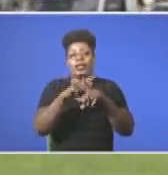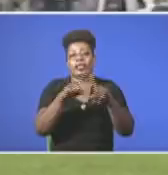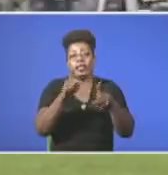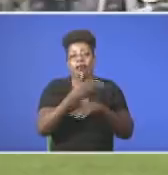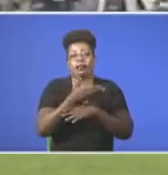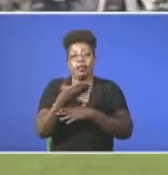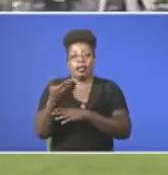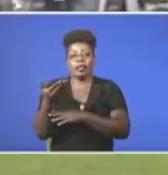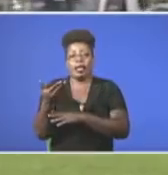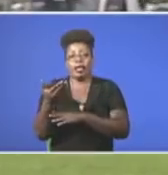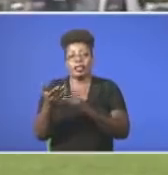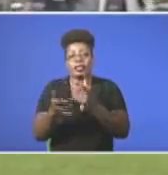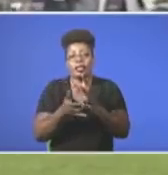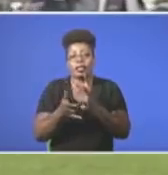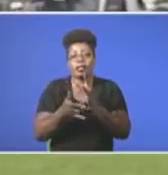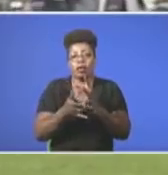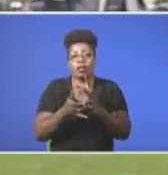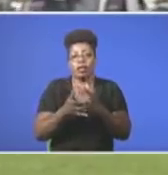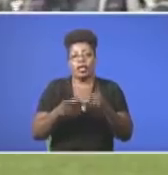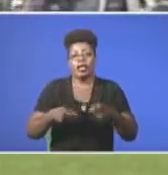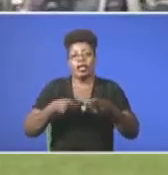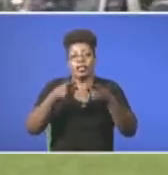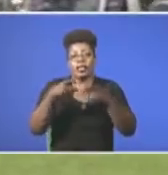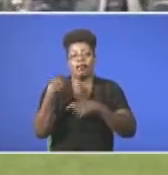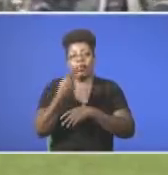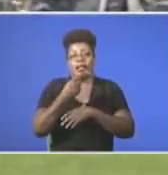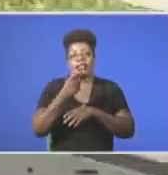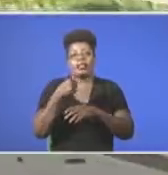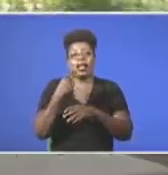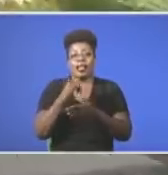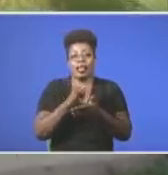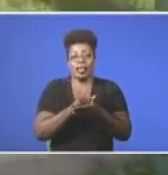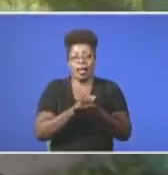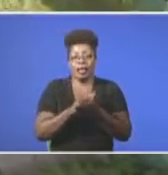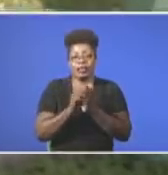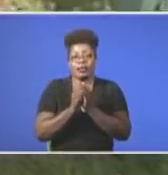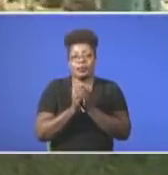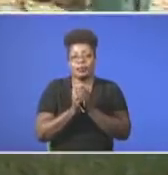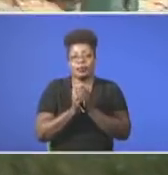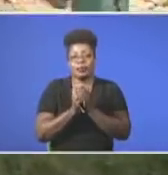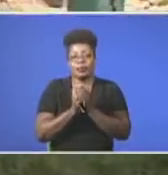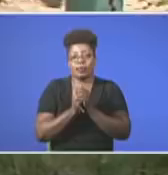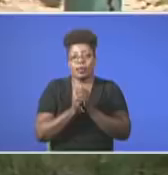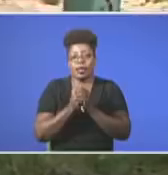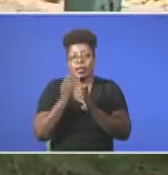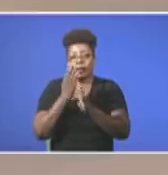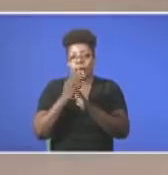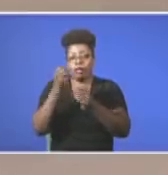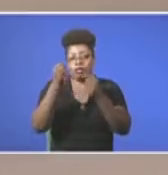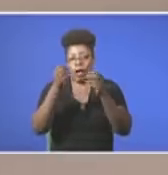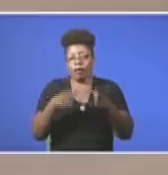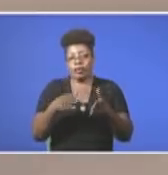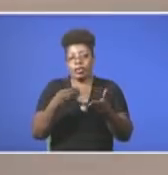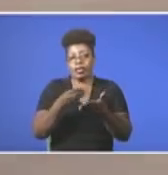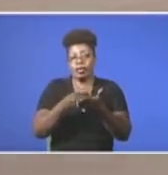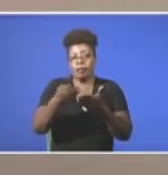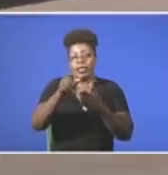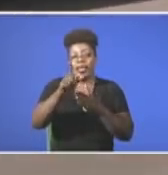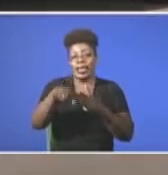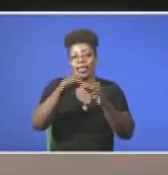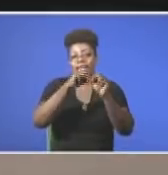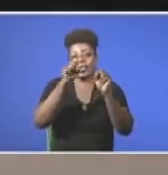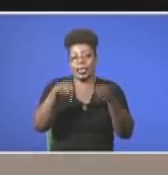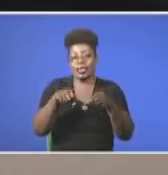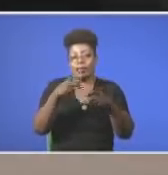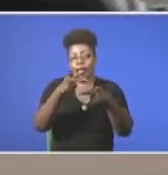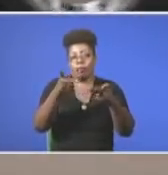this technology gives us that capability in the long run. Farrington adding that drivers believe with a cashless system in place, officials